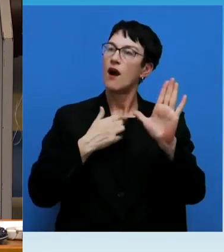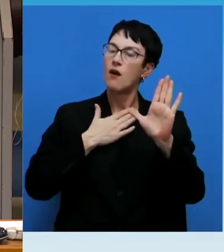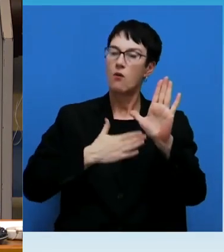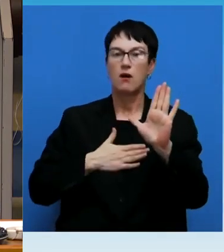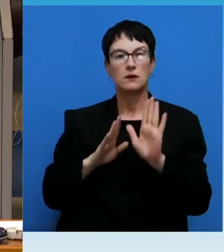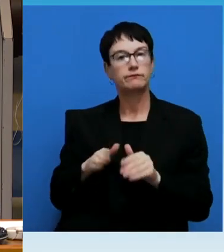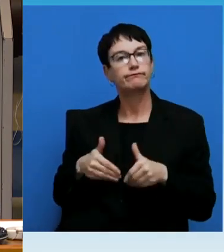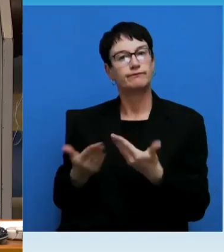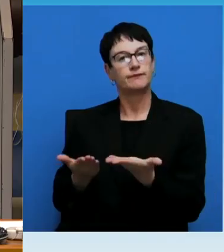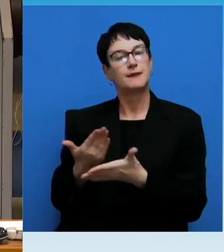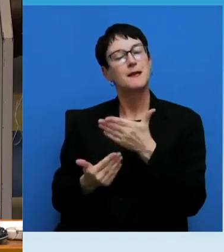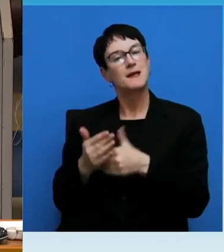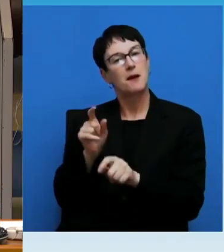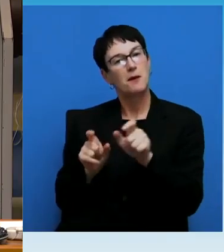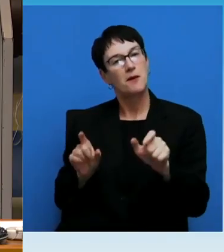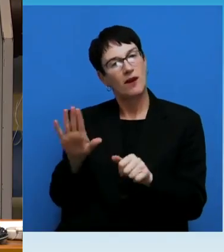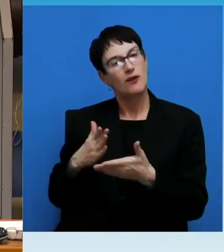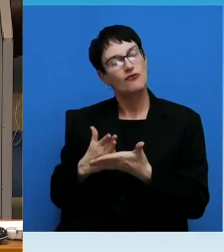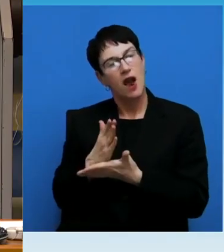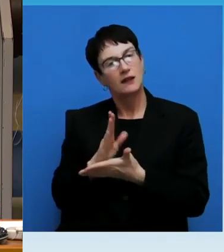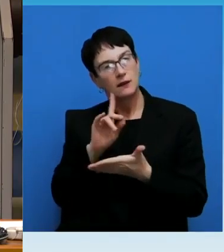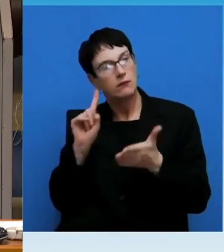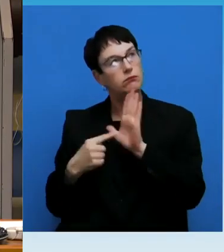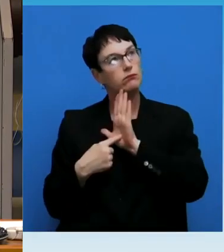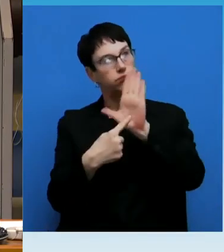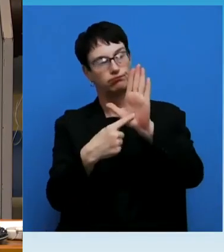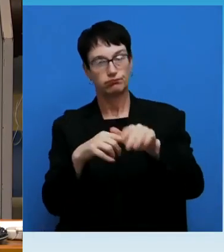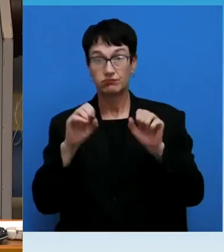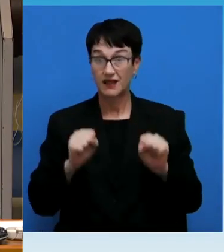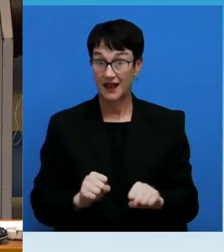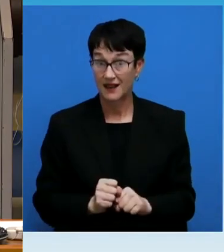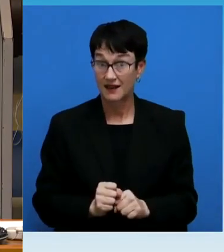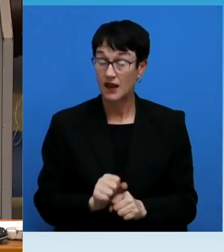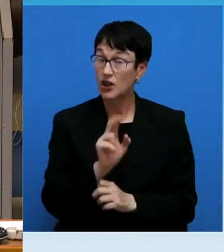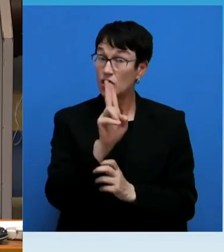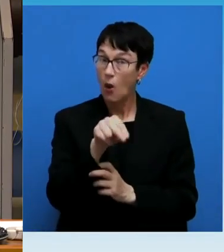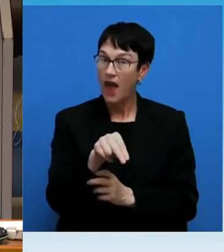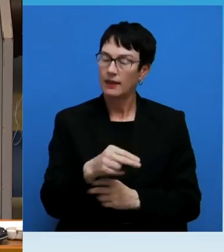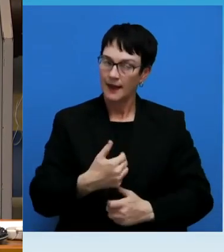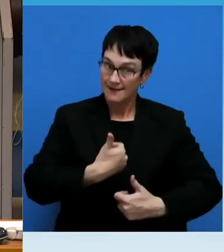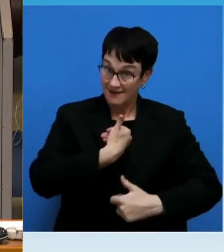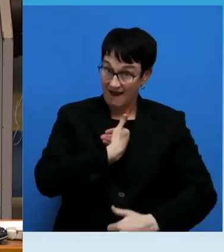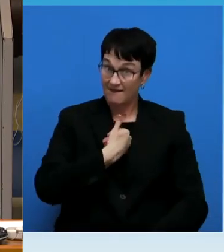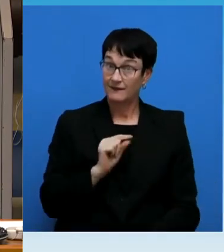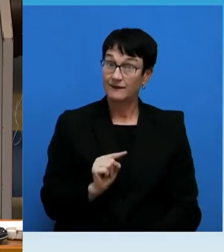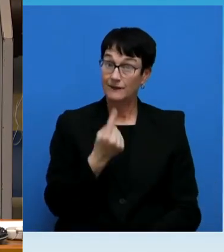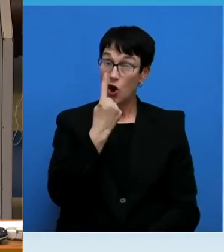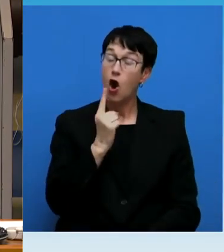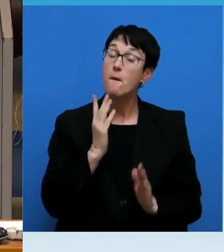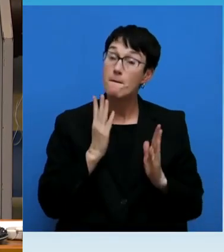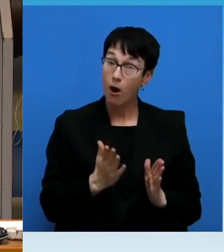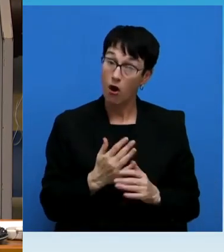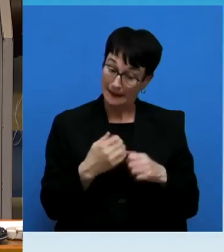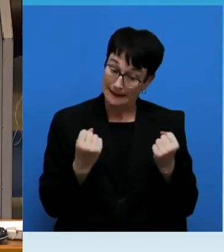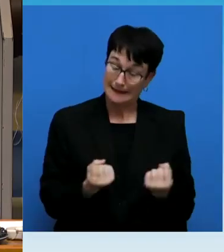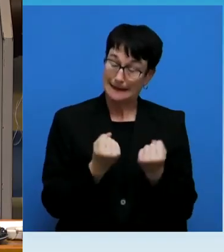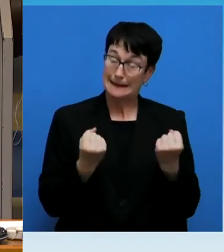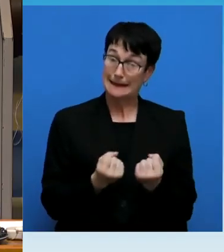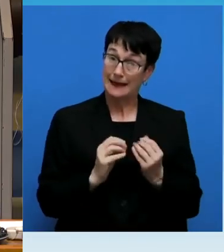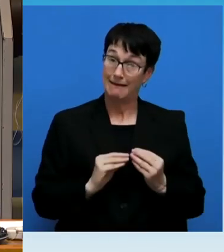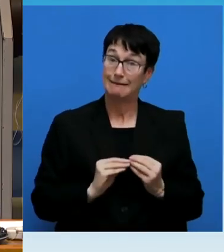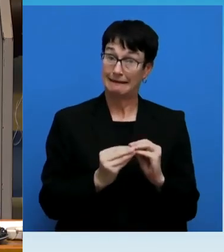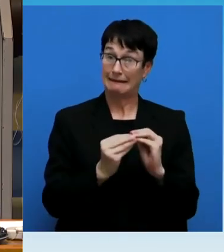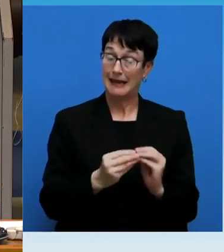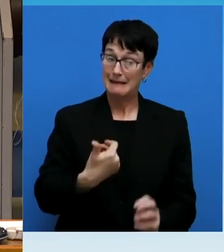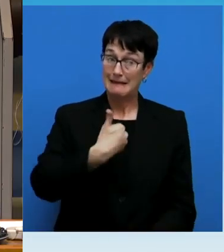its own house in order, and the United Nations that every person with a disability deserves. And I'd like to end